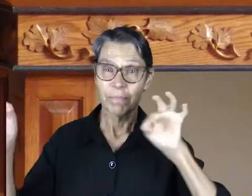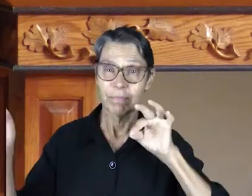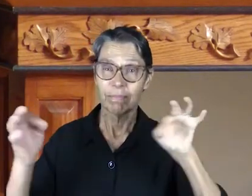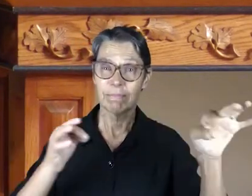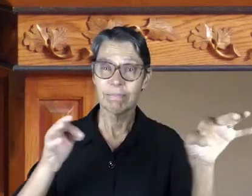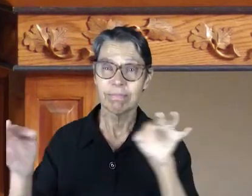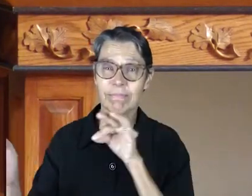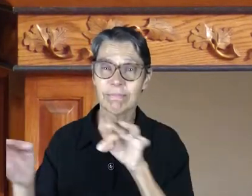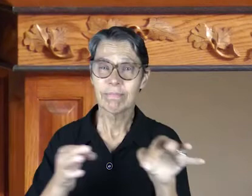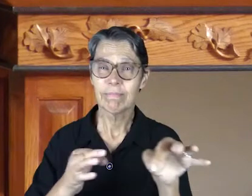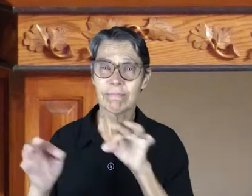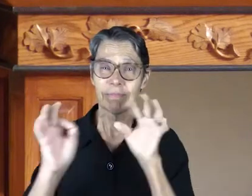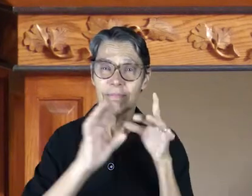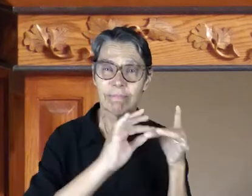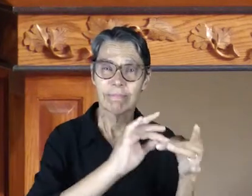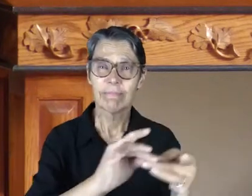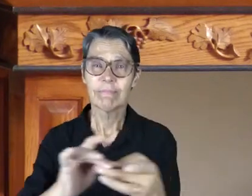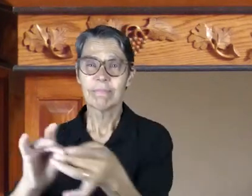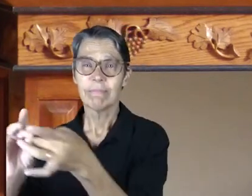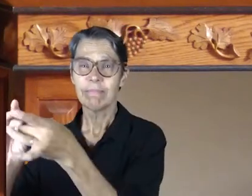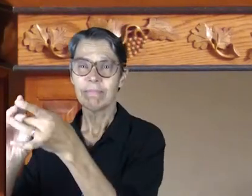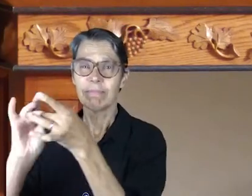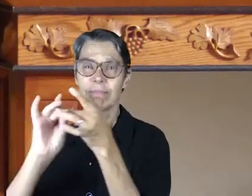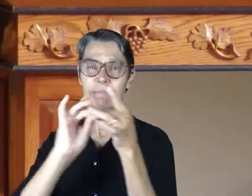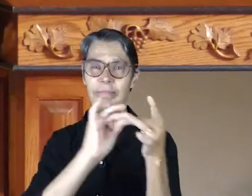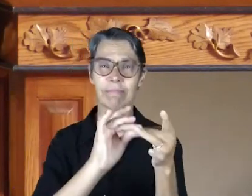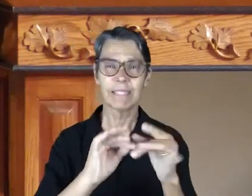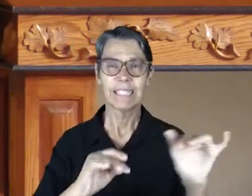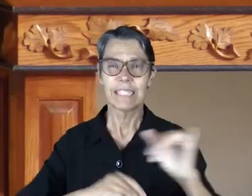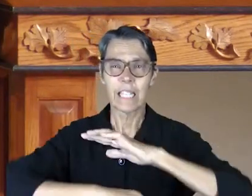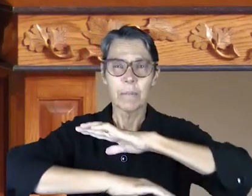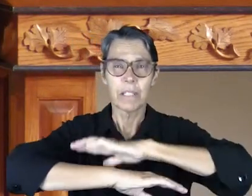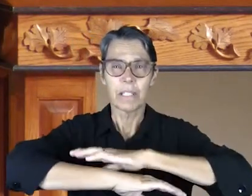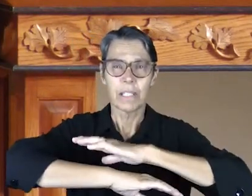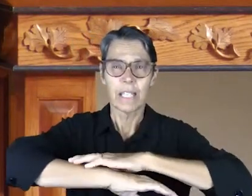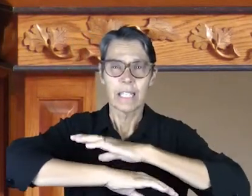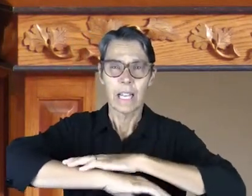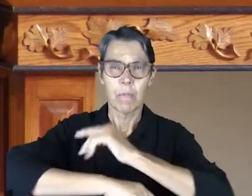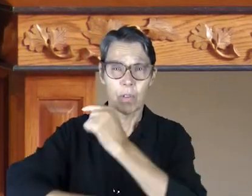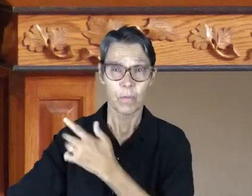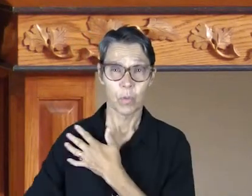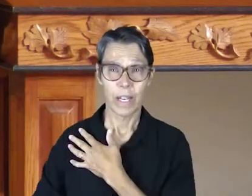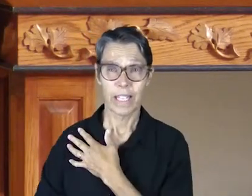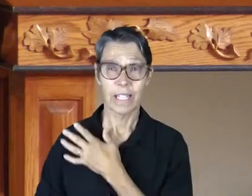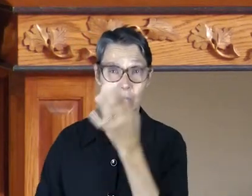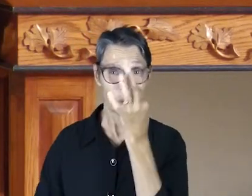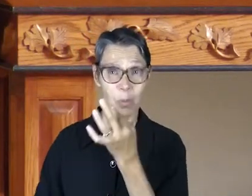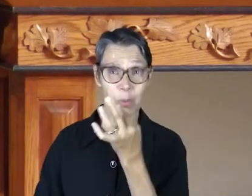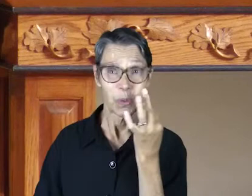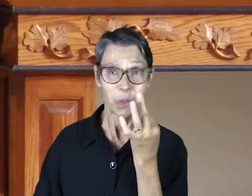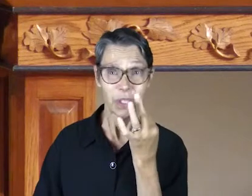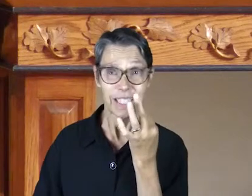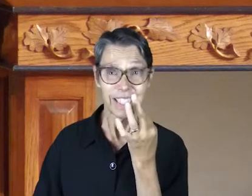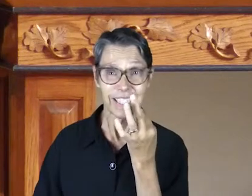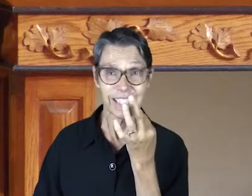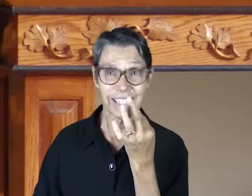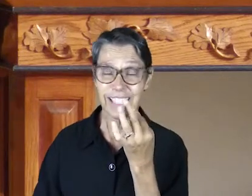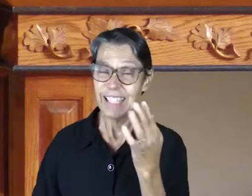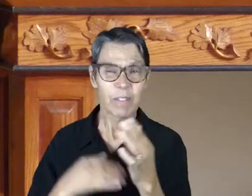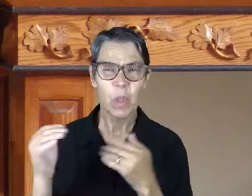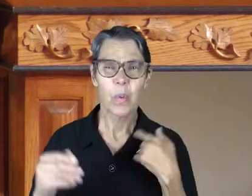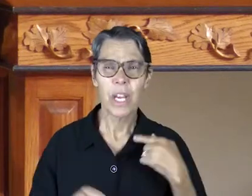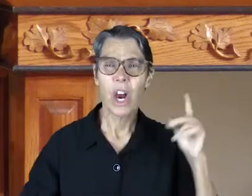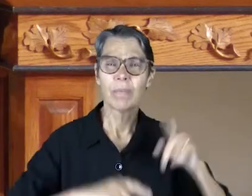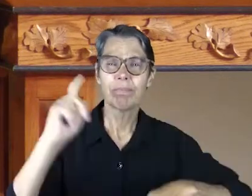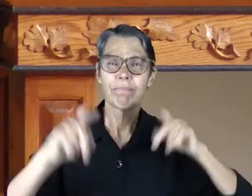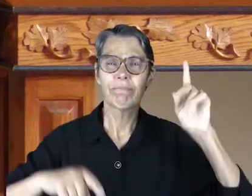is bringing together that table that says, as different as we are, around the Spirit of God through Christ, we are